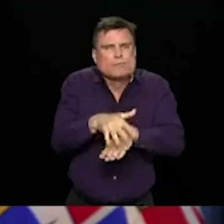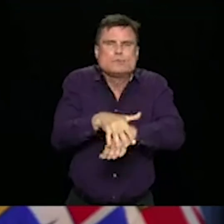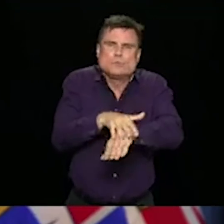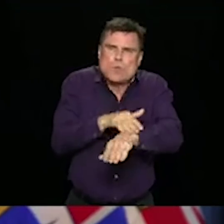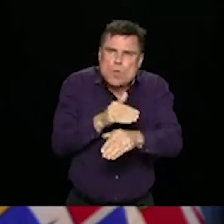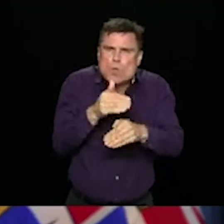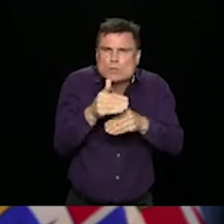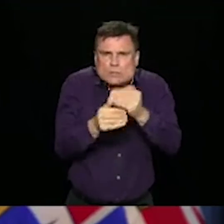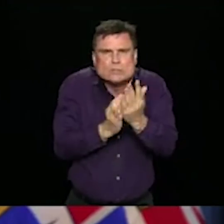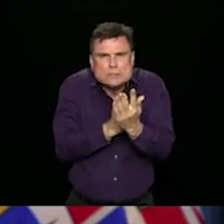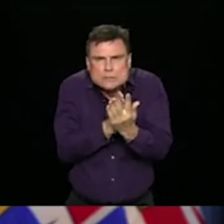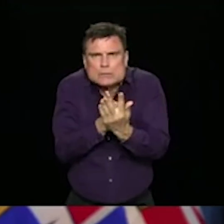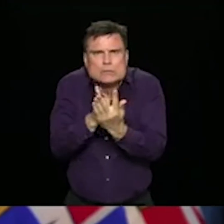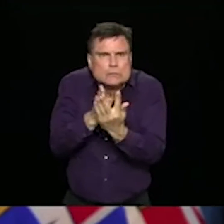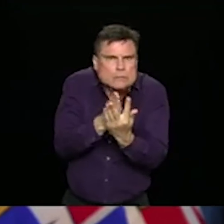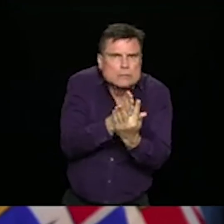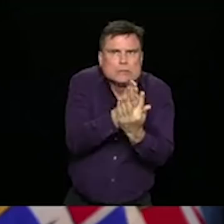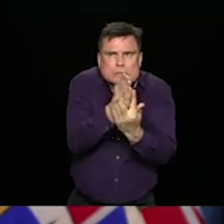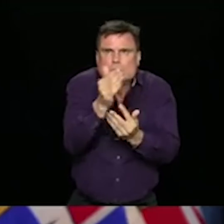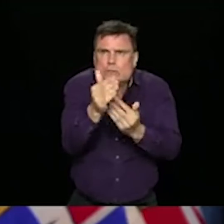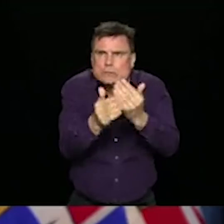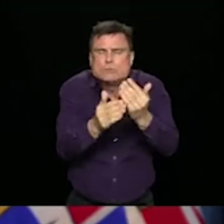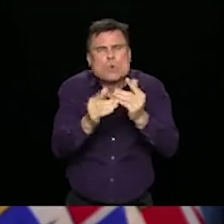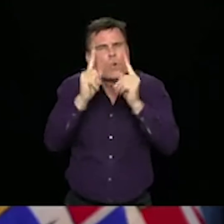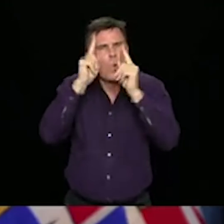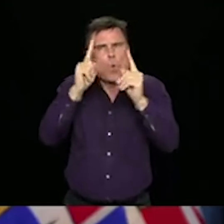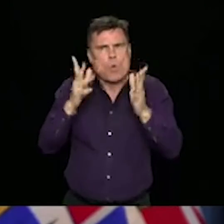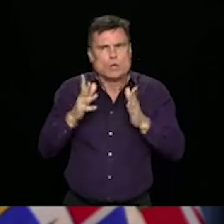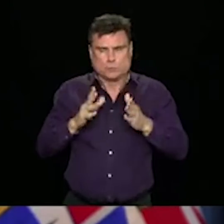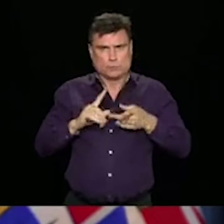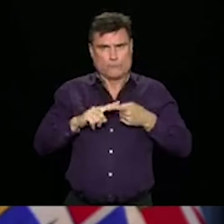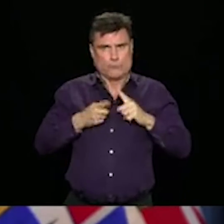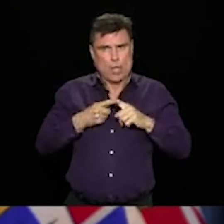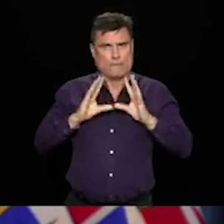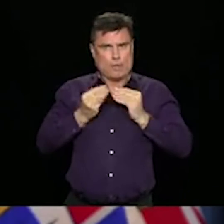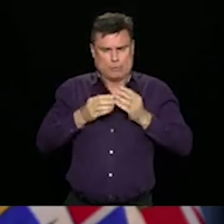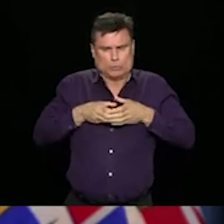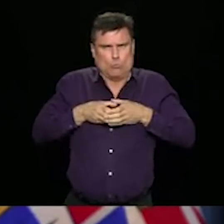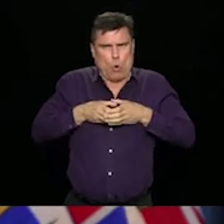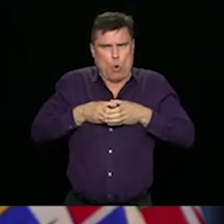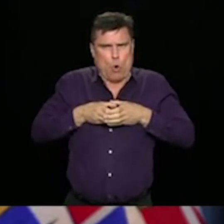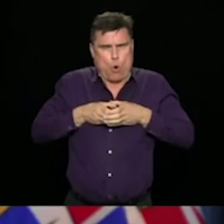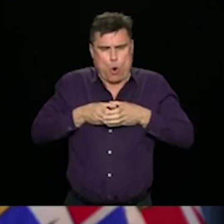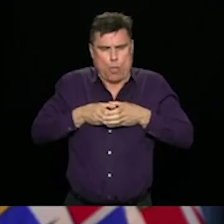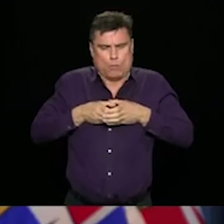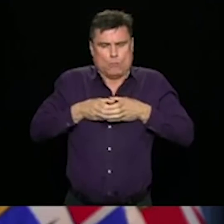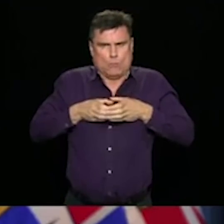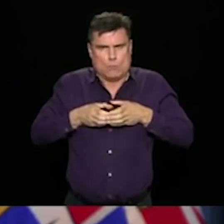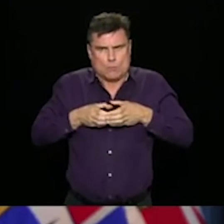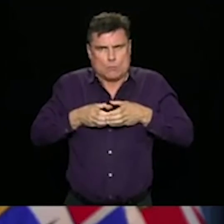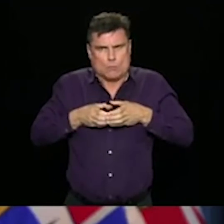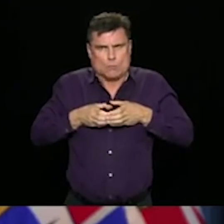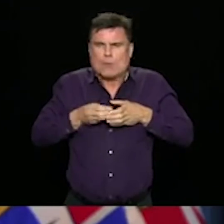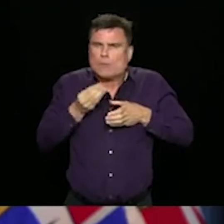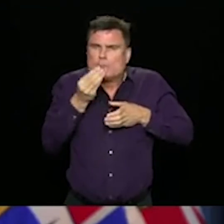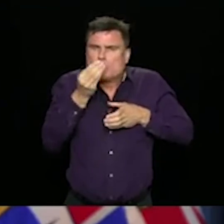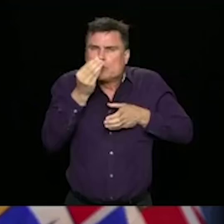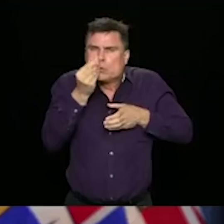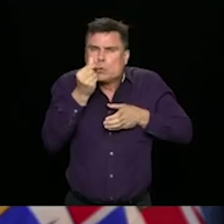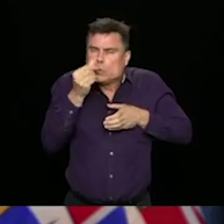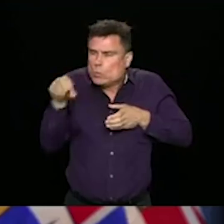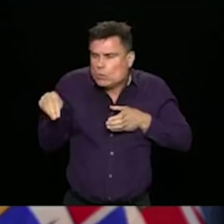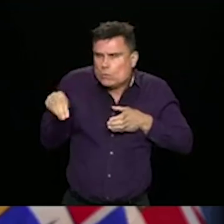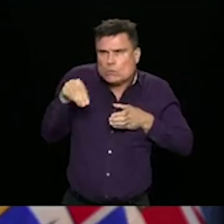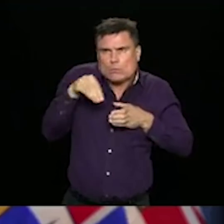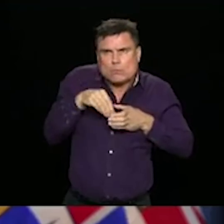faces and bigger spaces still applies and is more important than ever as we are increasing our connections through